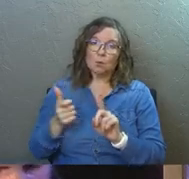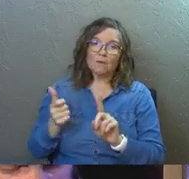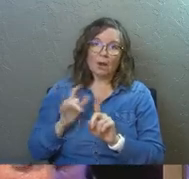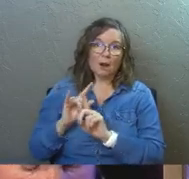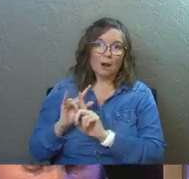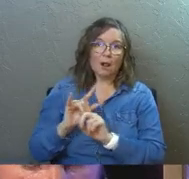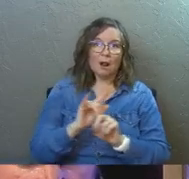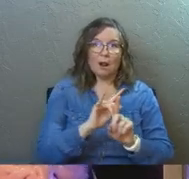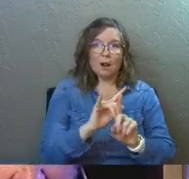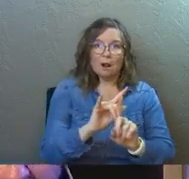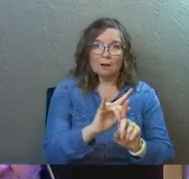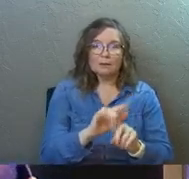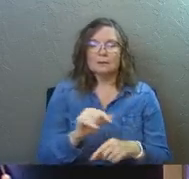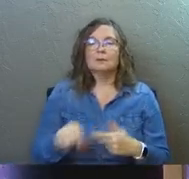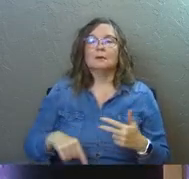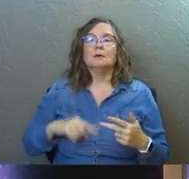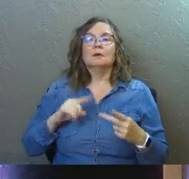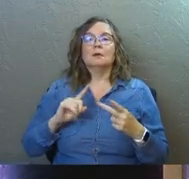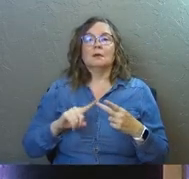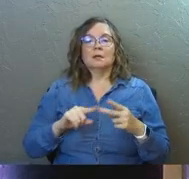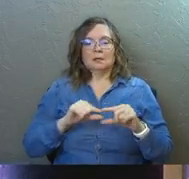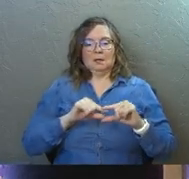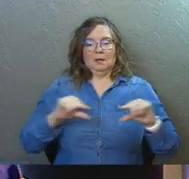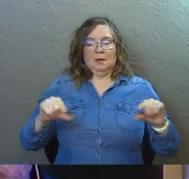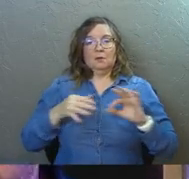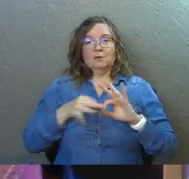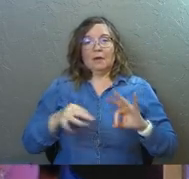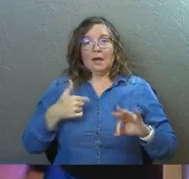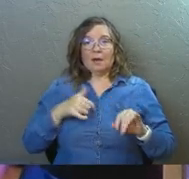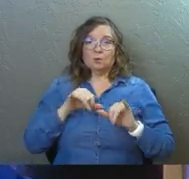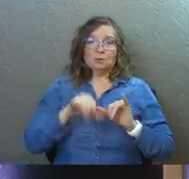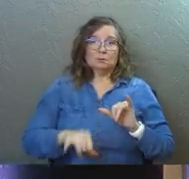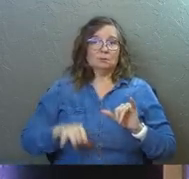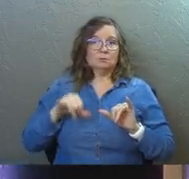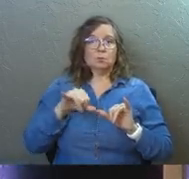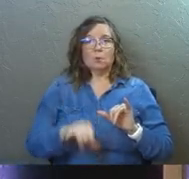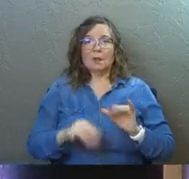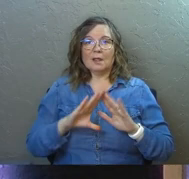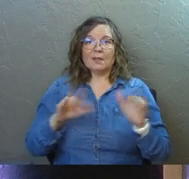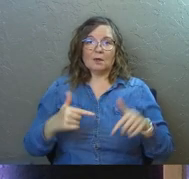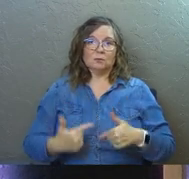us. And then the second phrase, and I shall dwell in the house of the Lord forever.